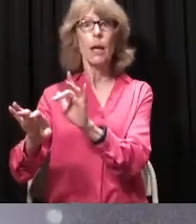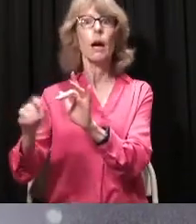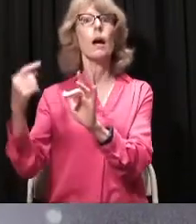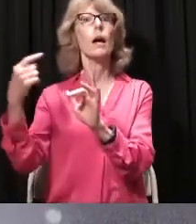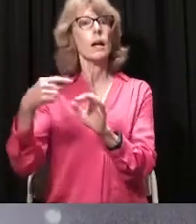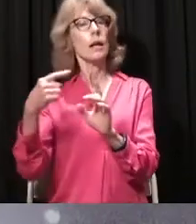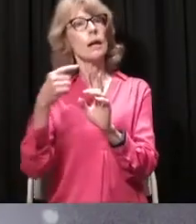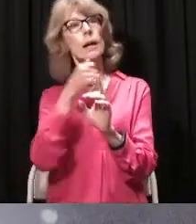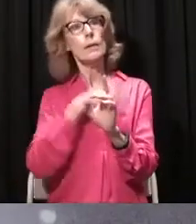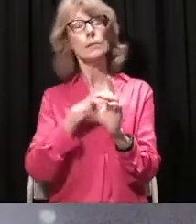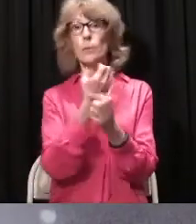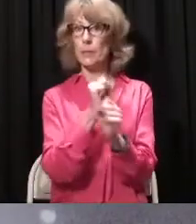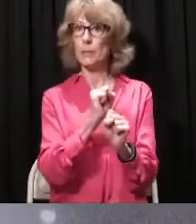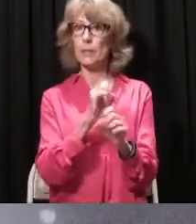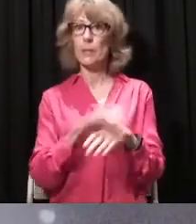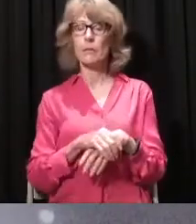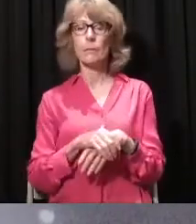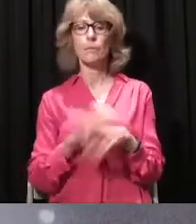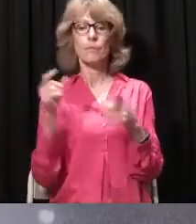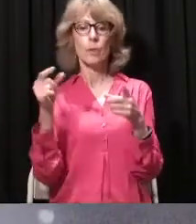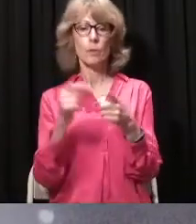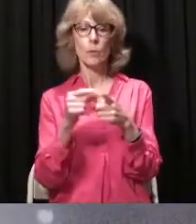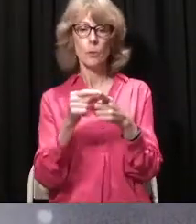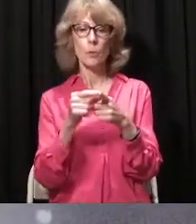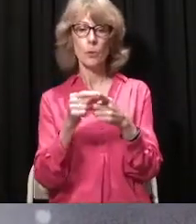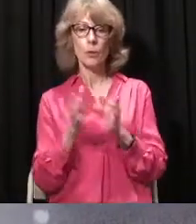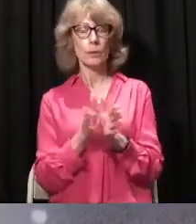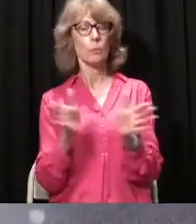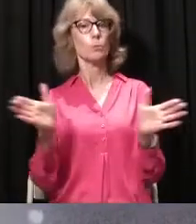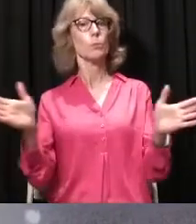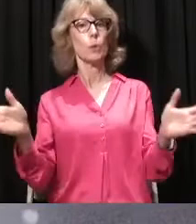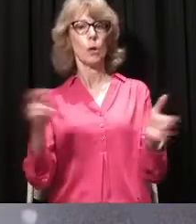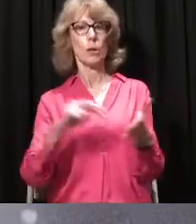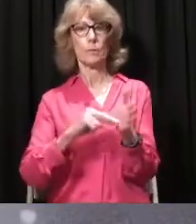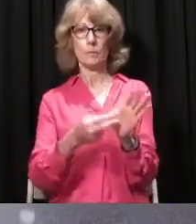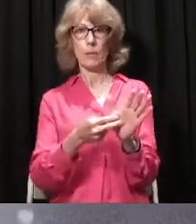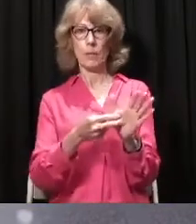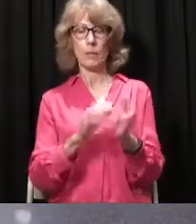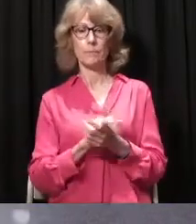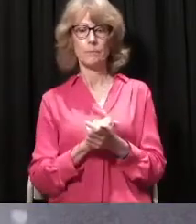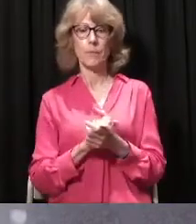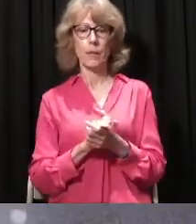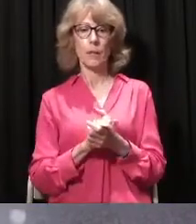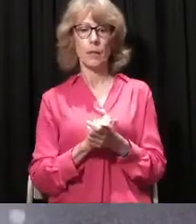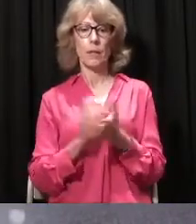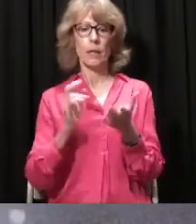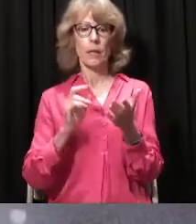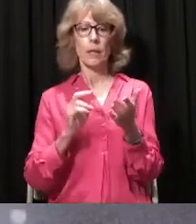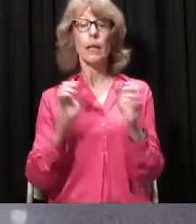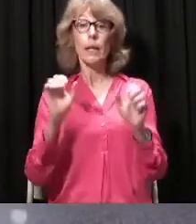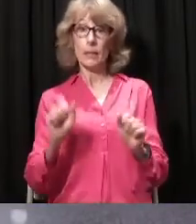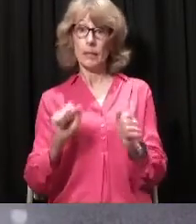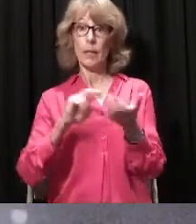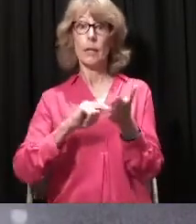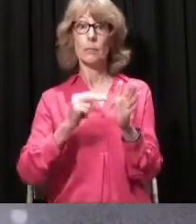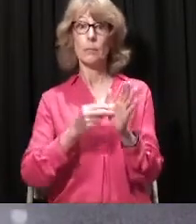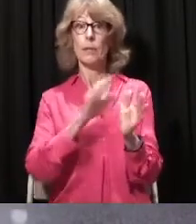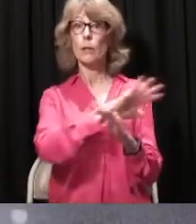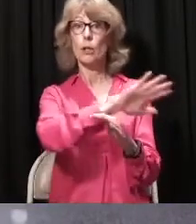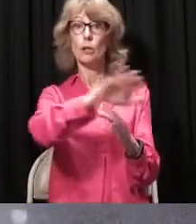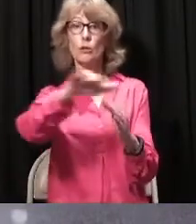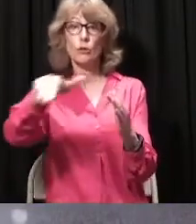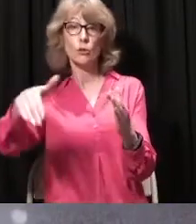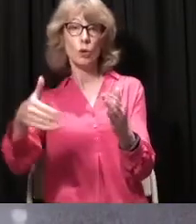sozo. And so this word, it's a really broad word. It means like total healing, absolute,